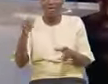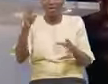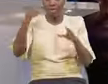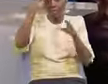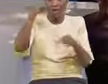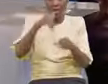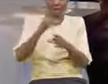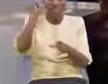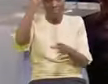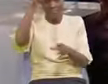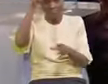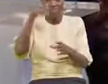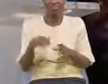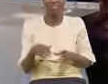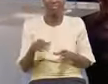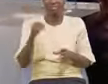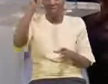awe.